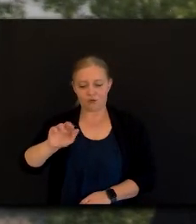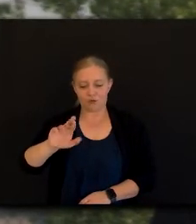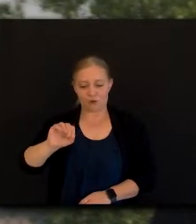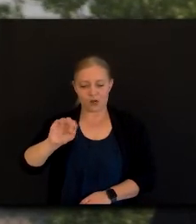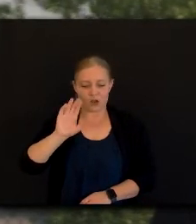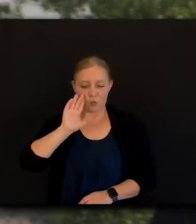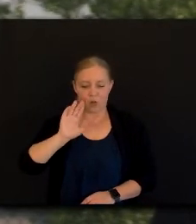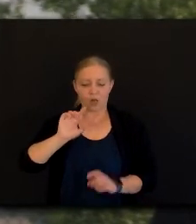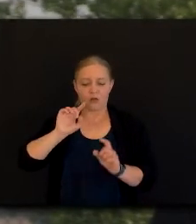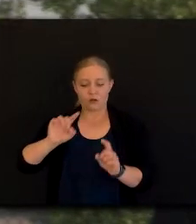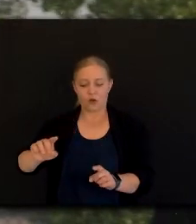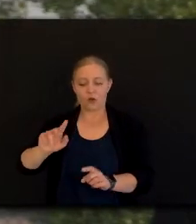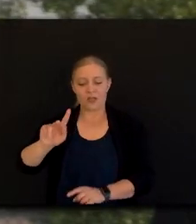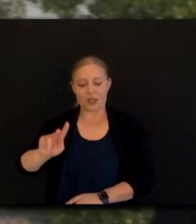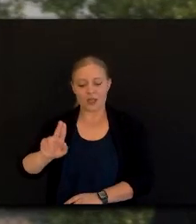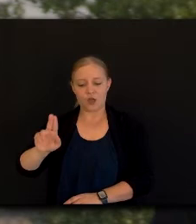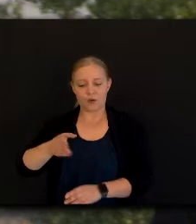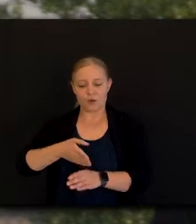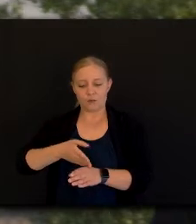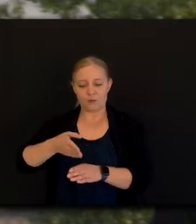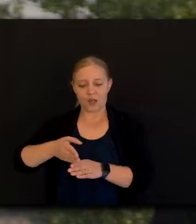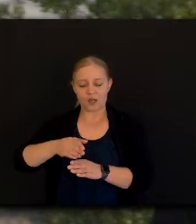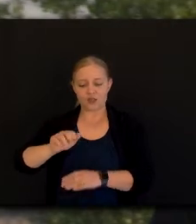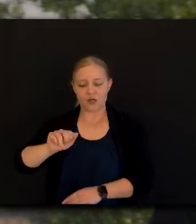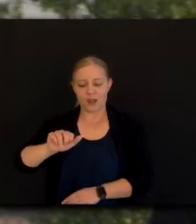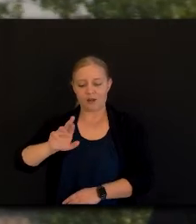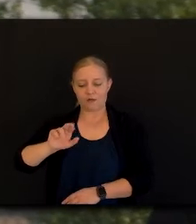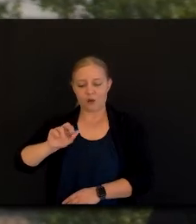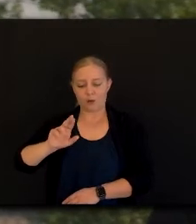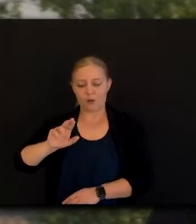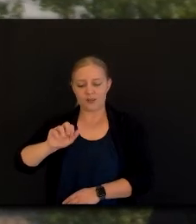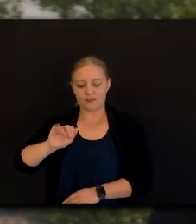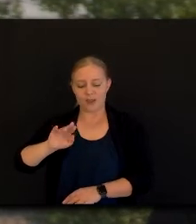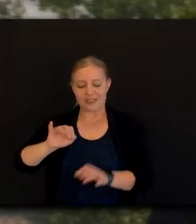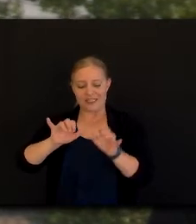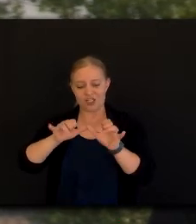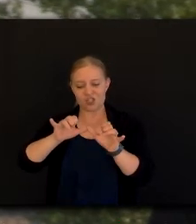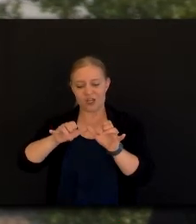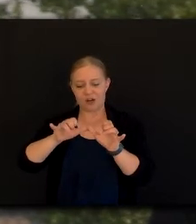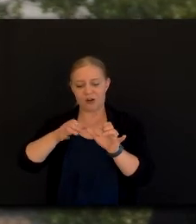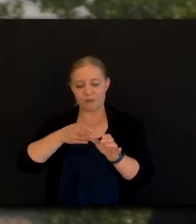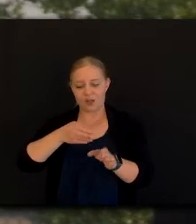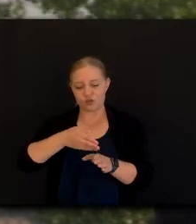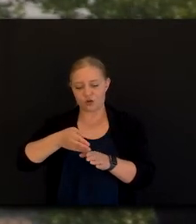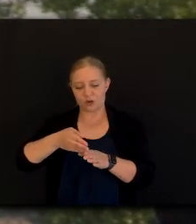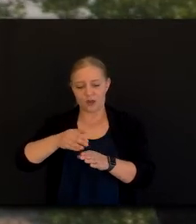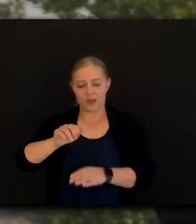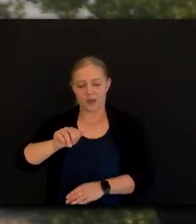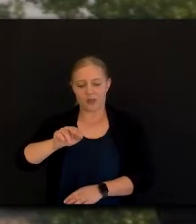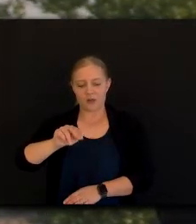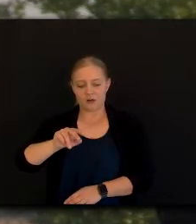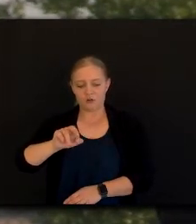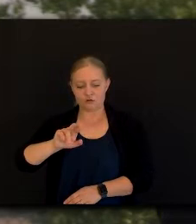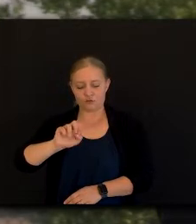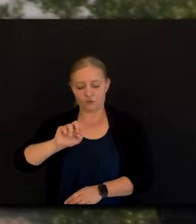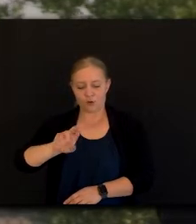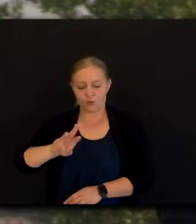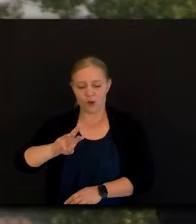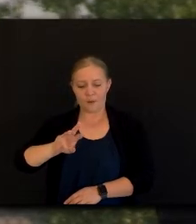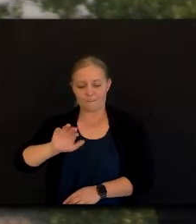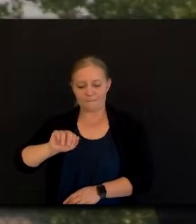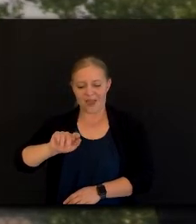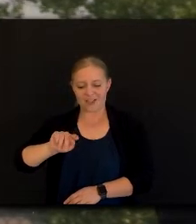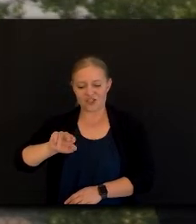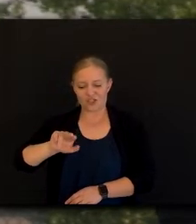in aerospace engineering. Andrew Matchett. Andrew's parents are Steph and John Matchett. Andrew will major in